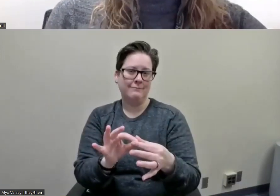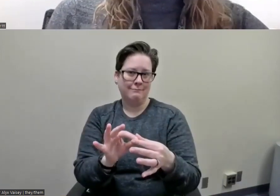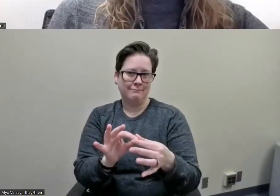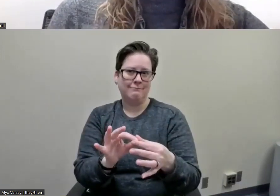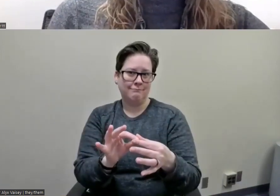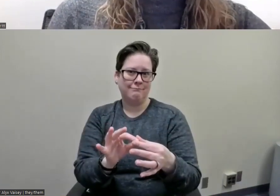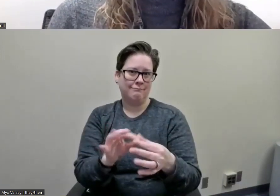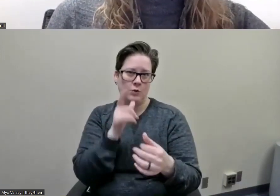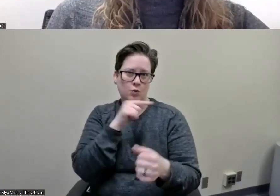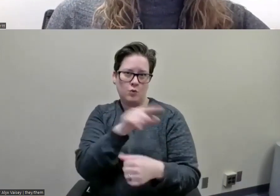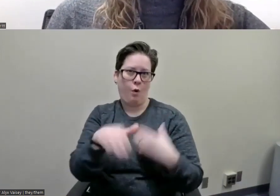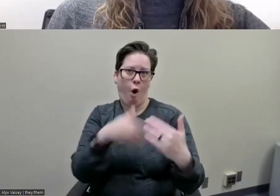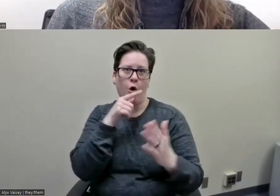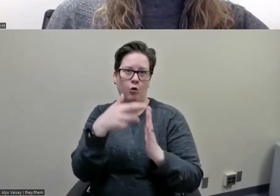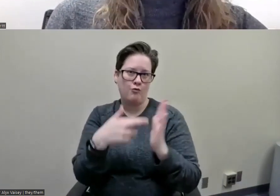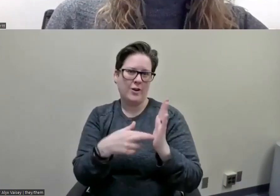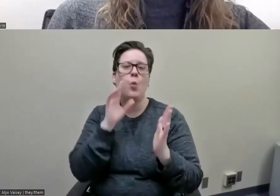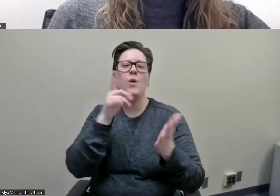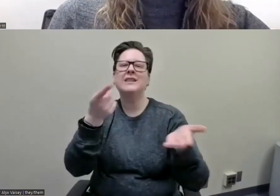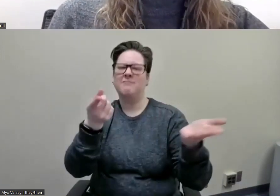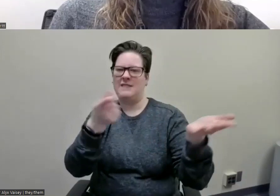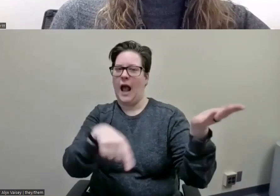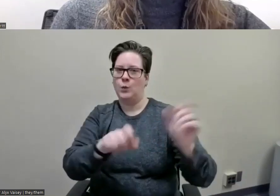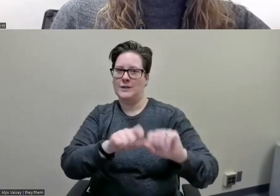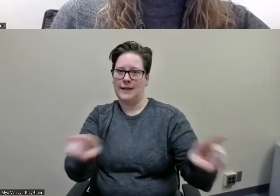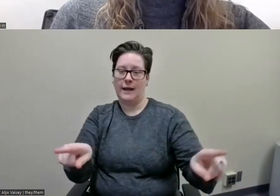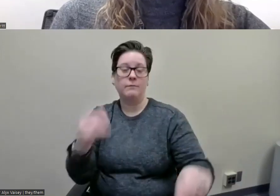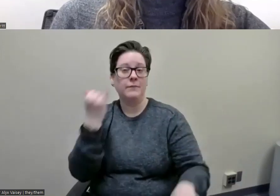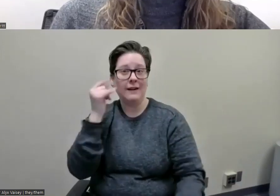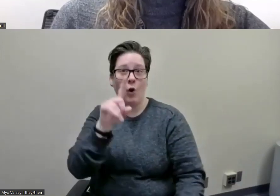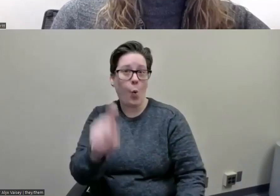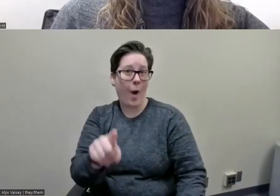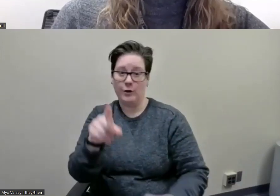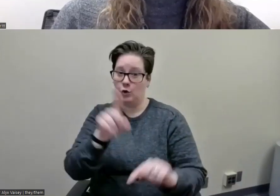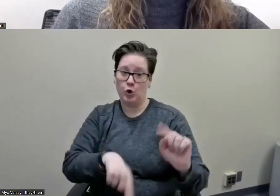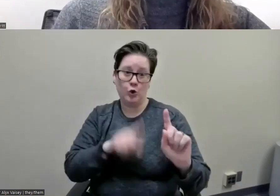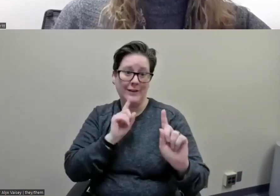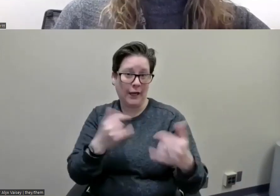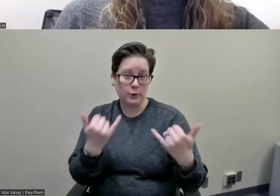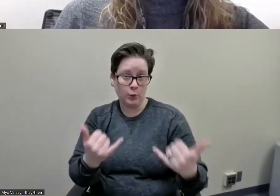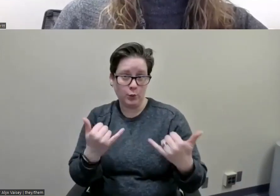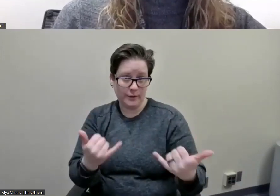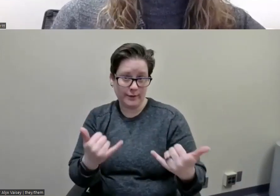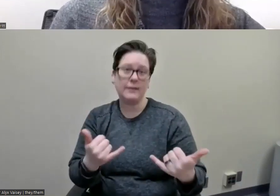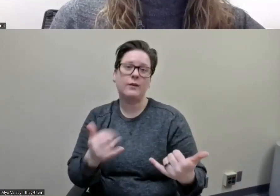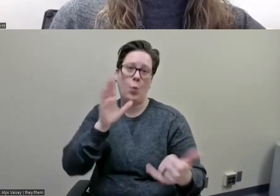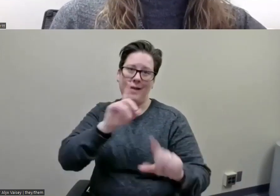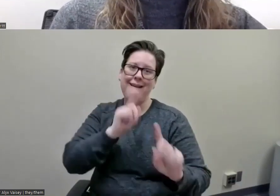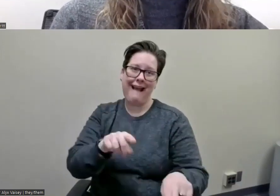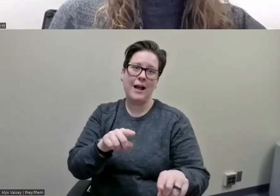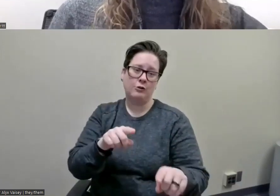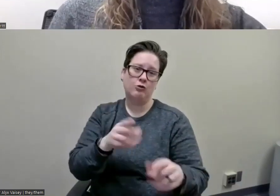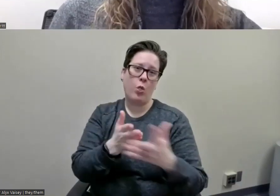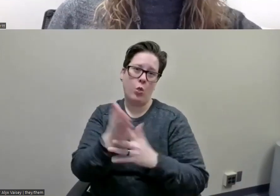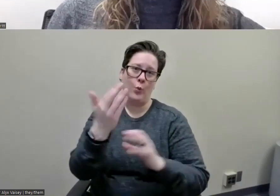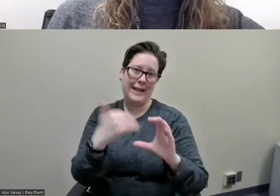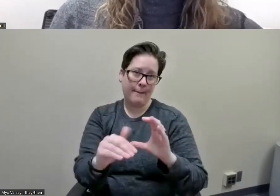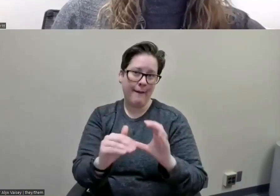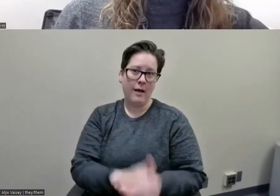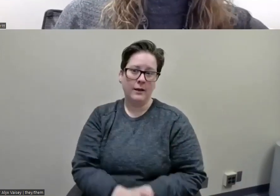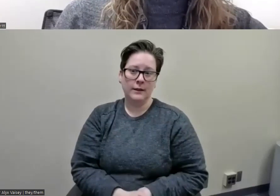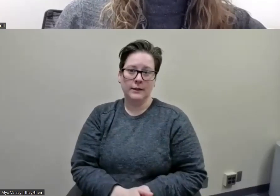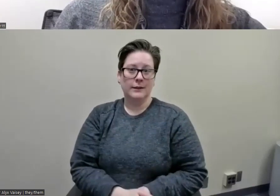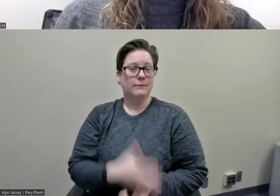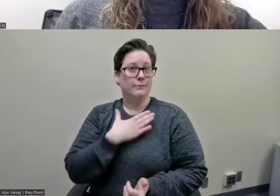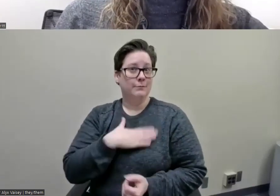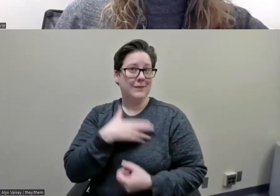be sent to all registrants early next week. Any questions that we're unable to get answered will be answered in this email as well. And please join